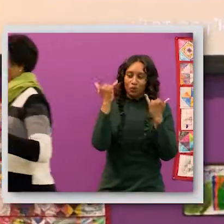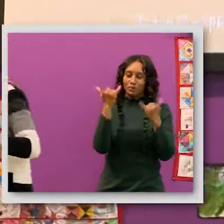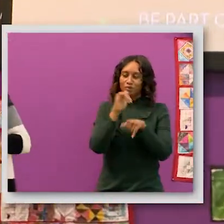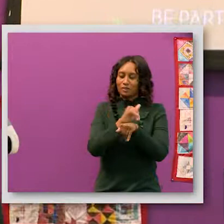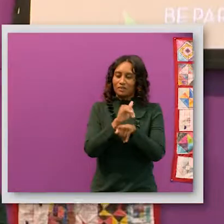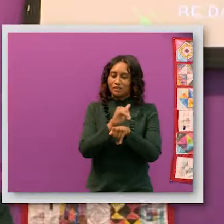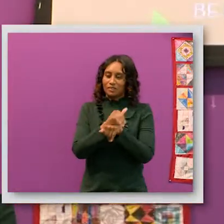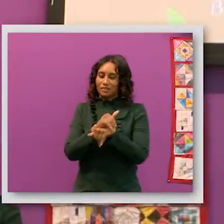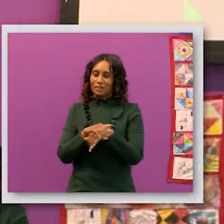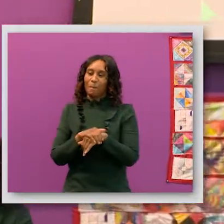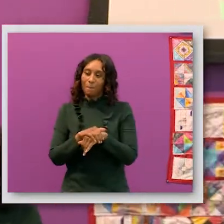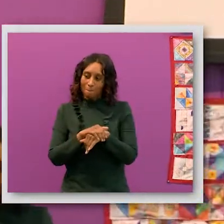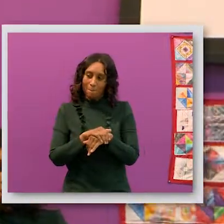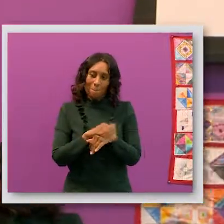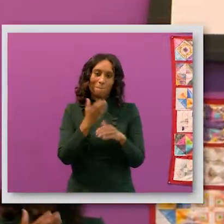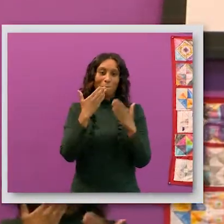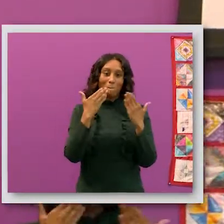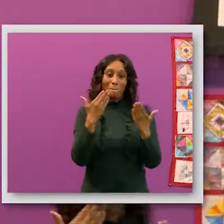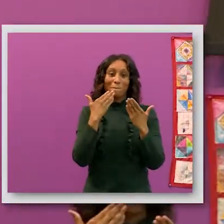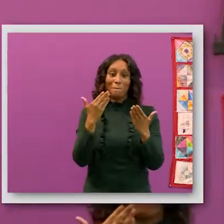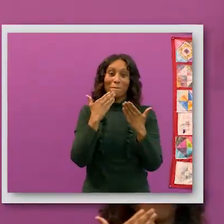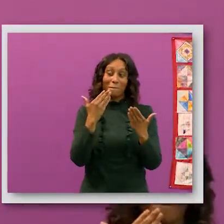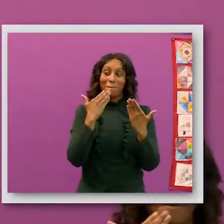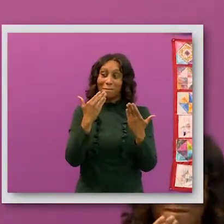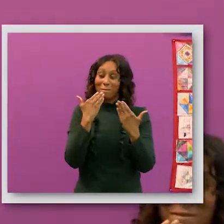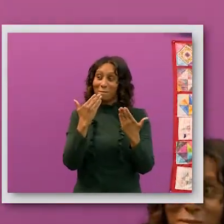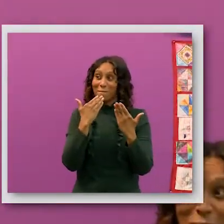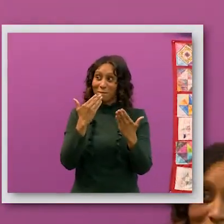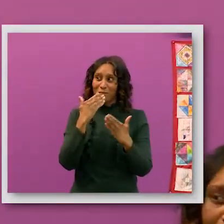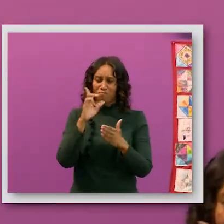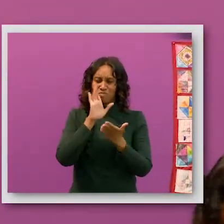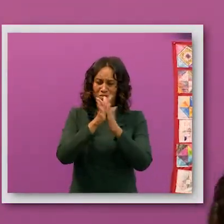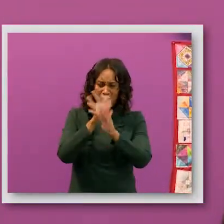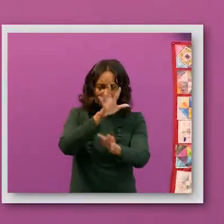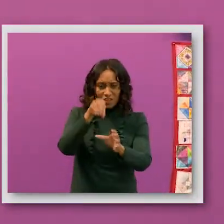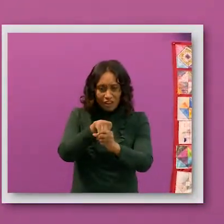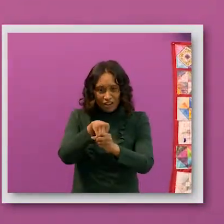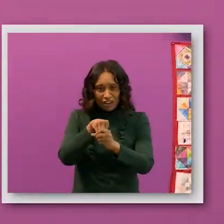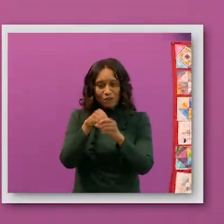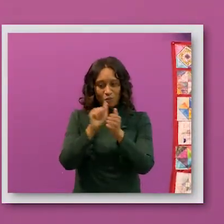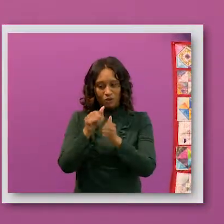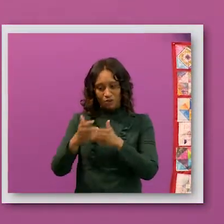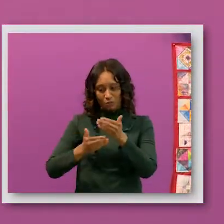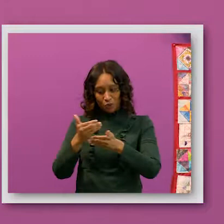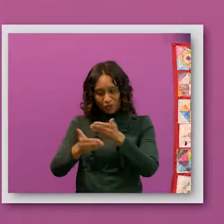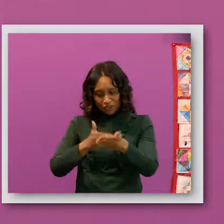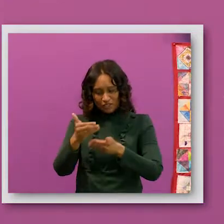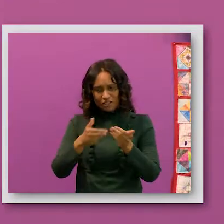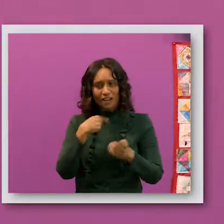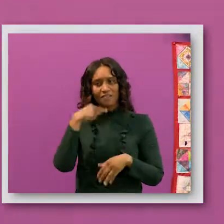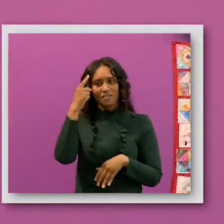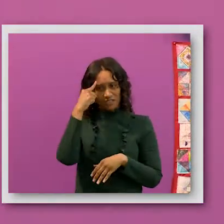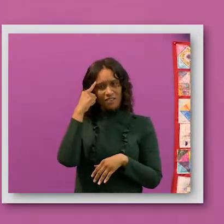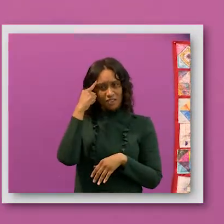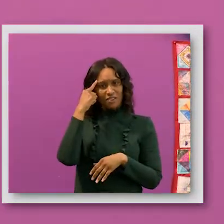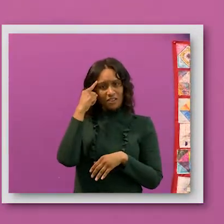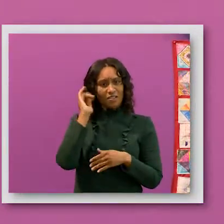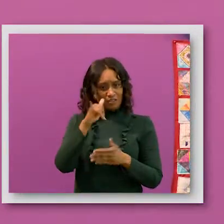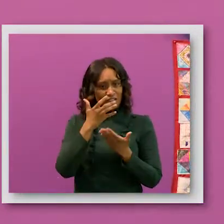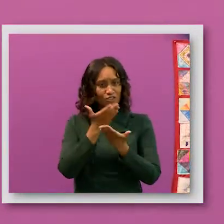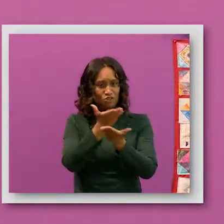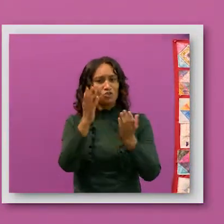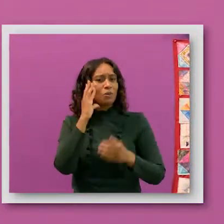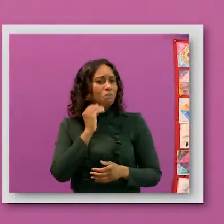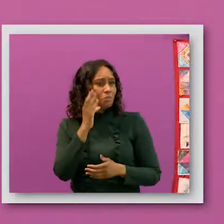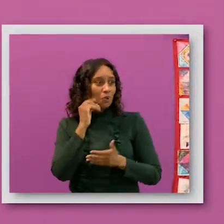Bowser. Well, thank you, everybody, for being so engaged in this process. I think that you